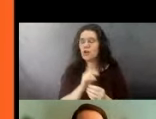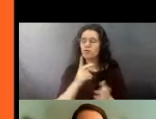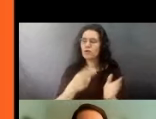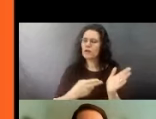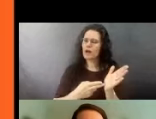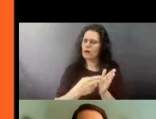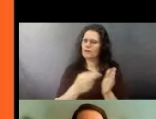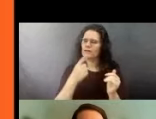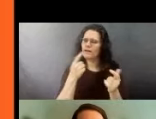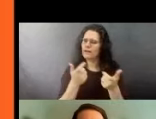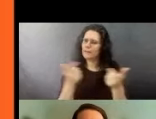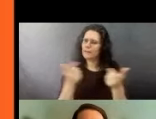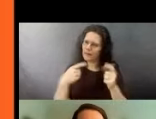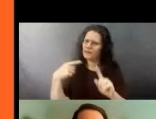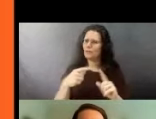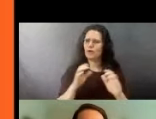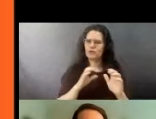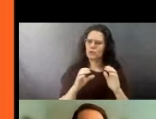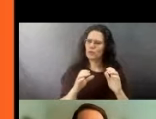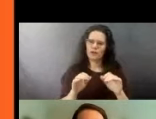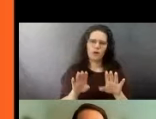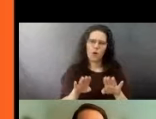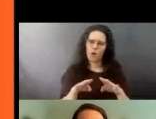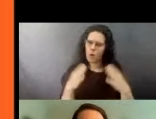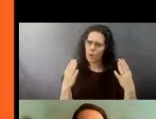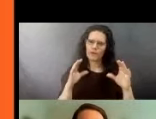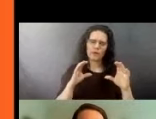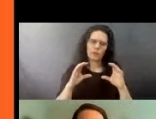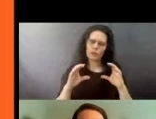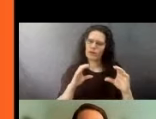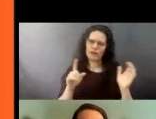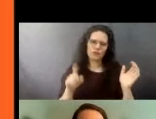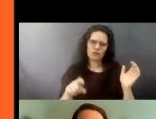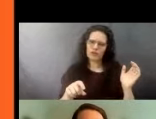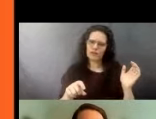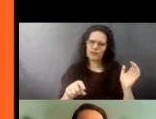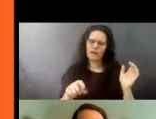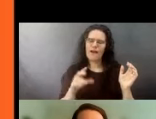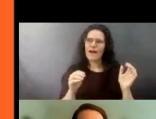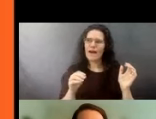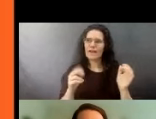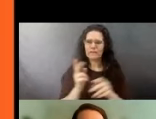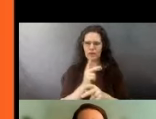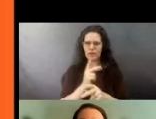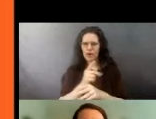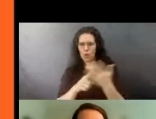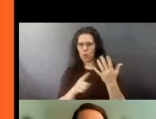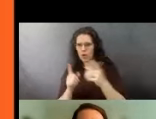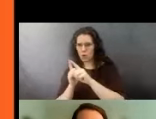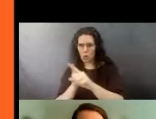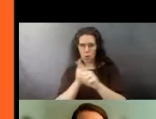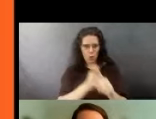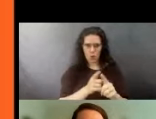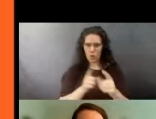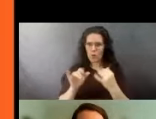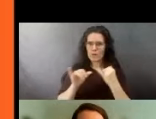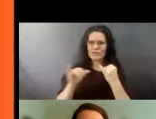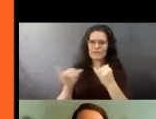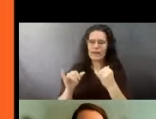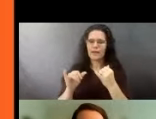thing is communication, open communication, and finding joint goals. So,